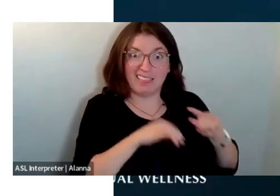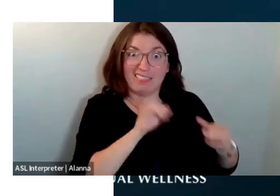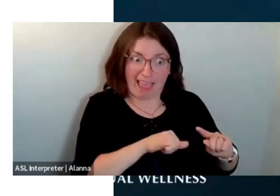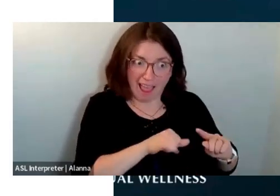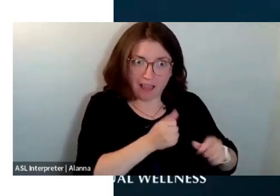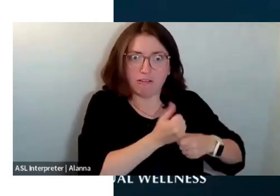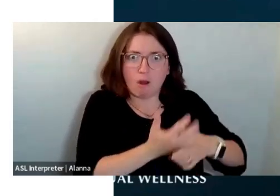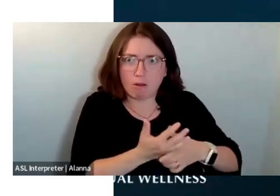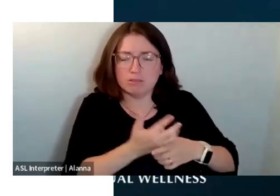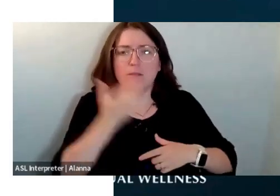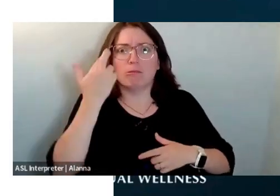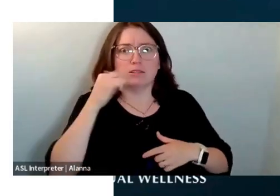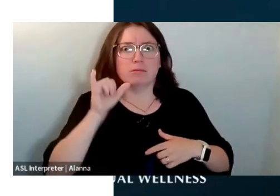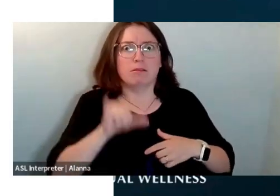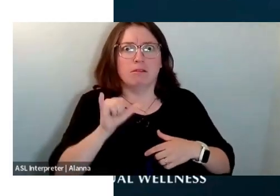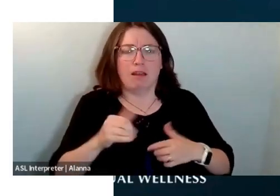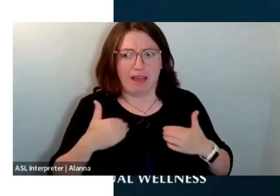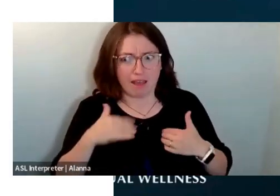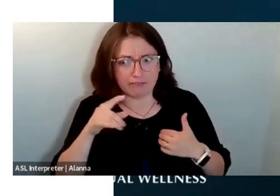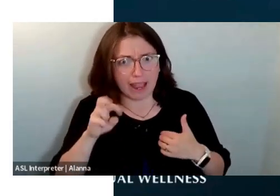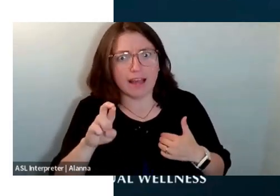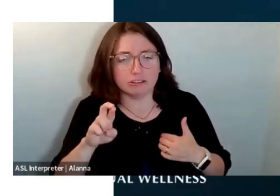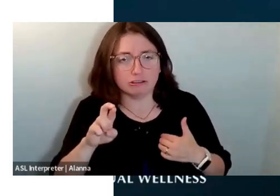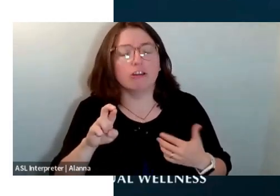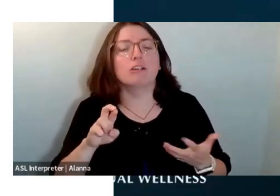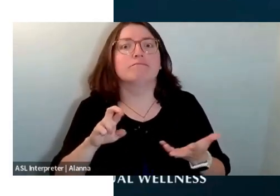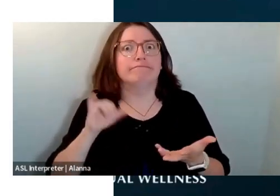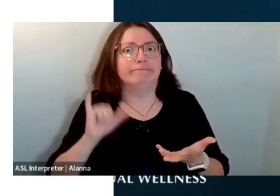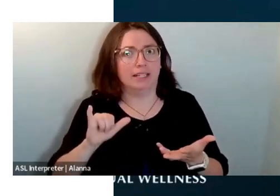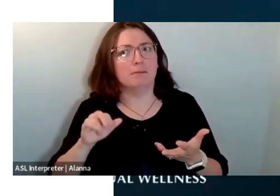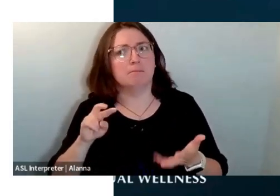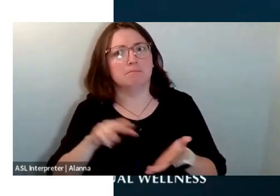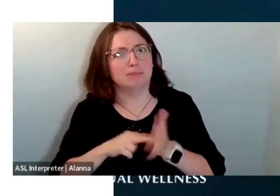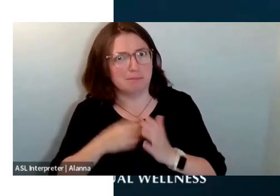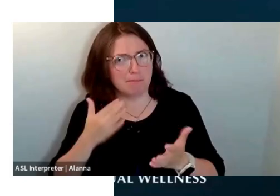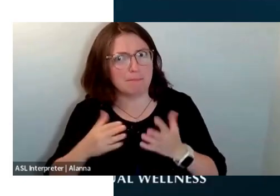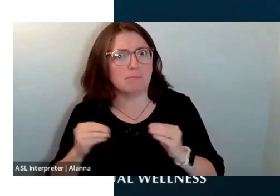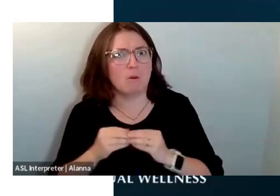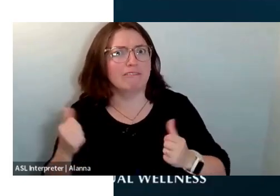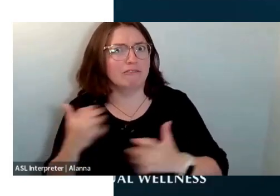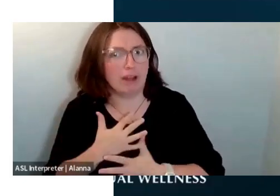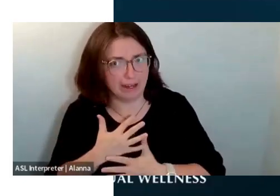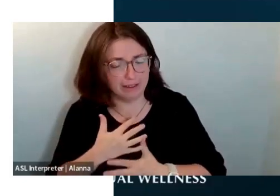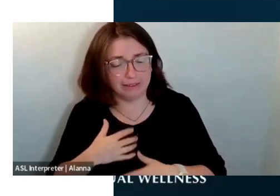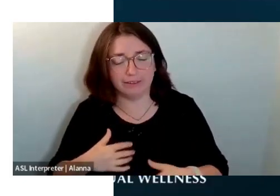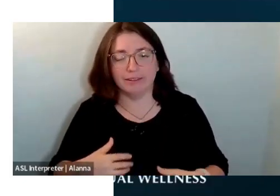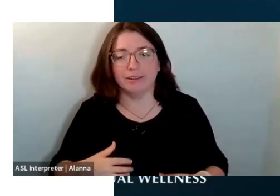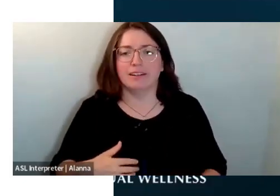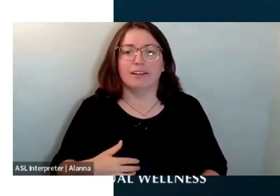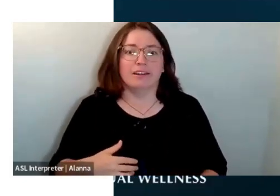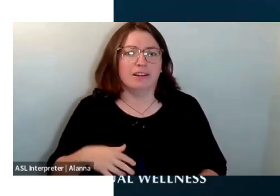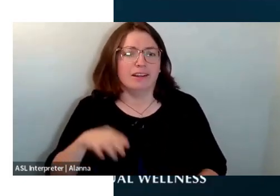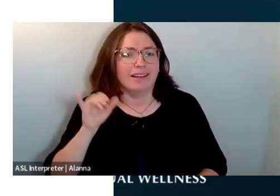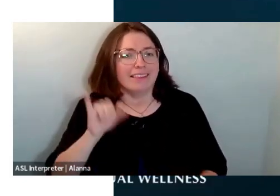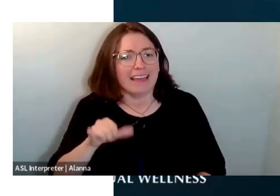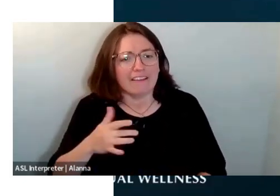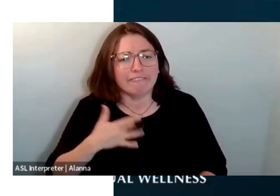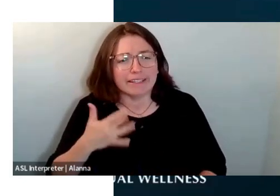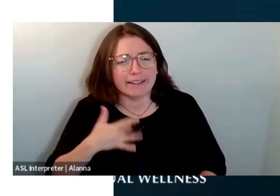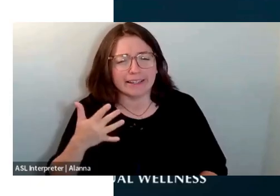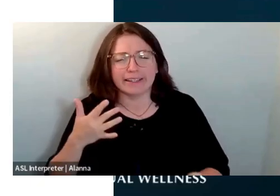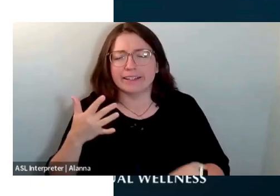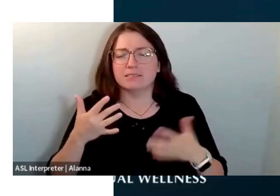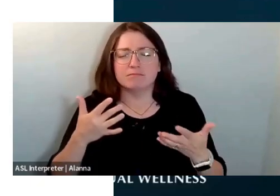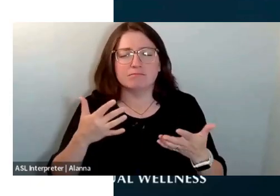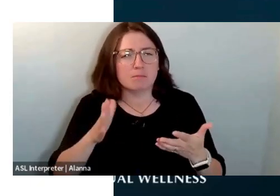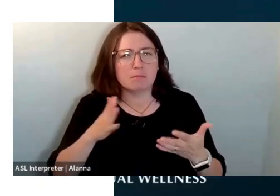to grief about these changes, vigilance to sensation, or this feeling of betrayal from the body,